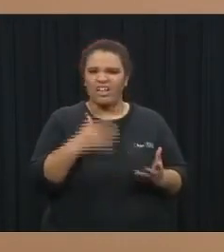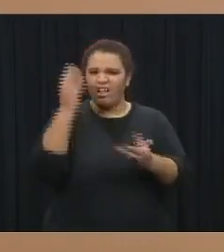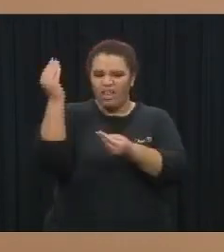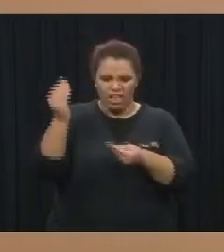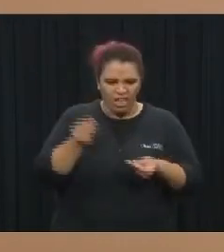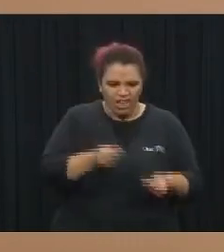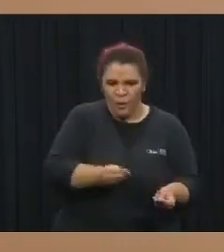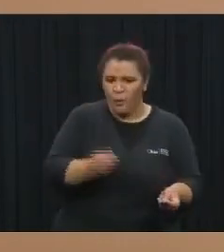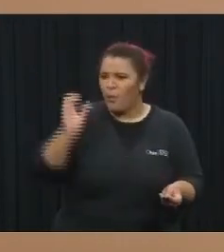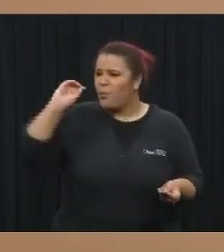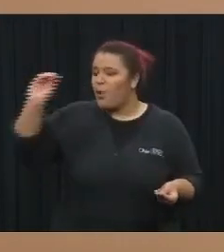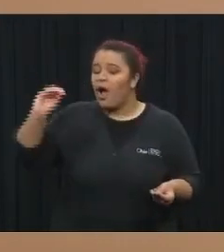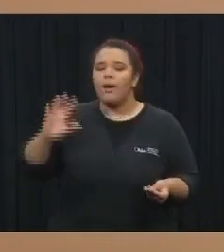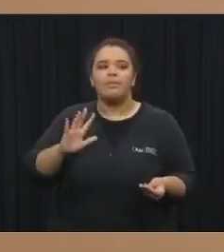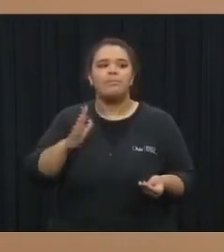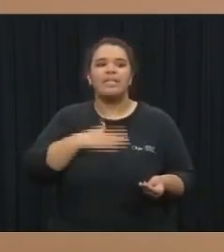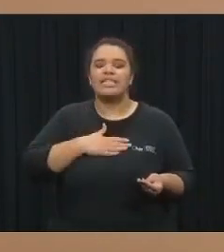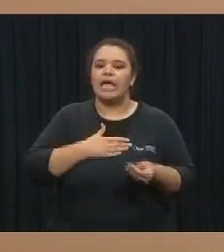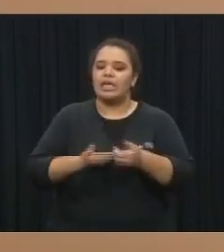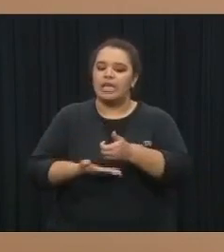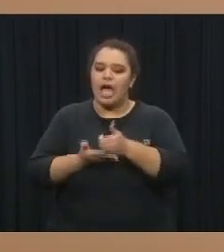out that we have the best facts,